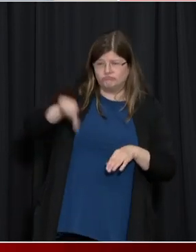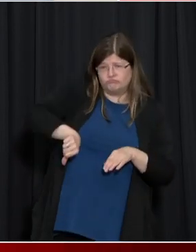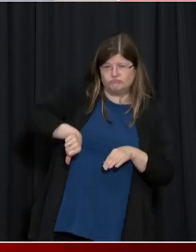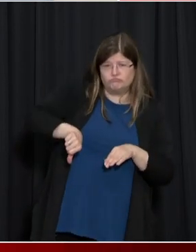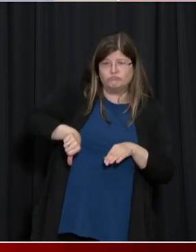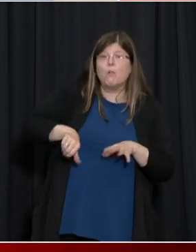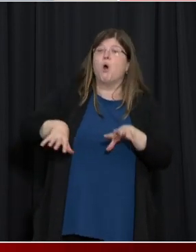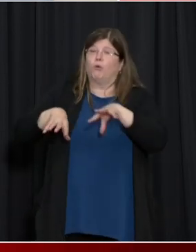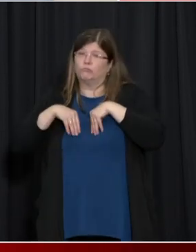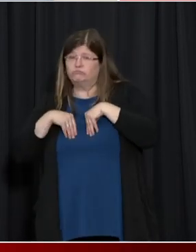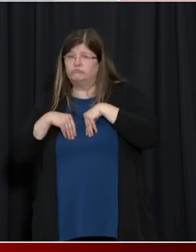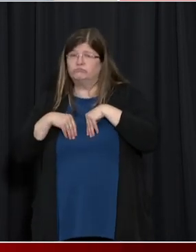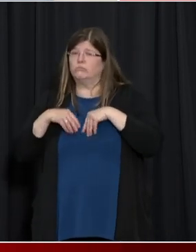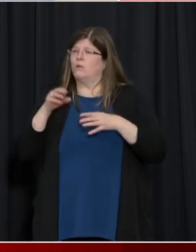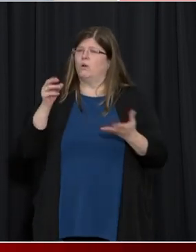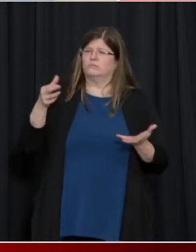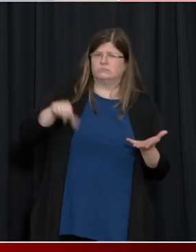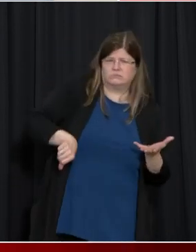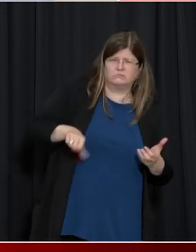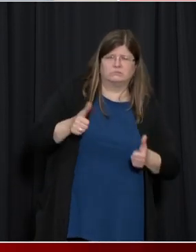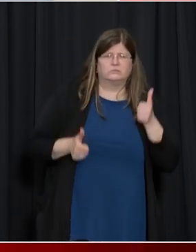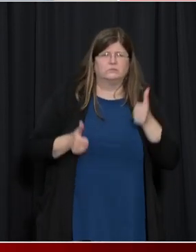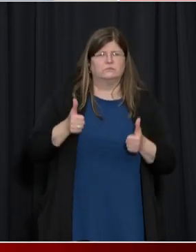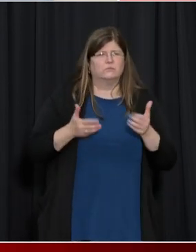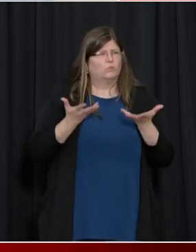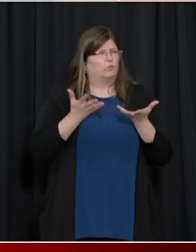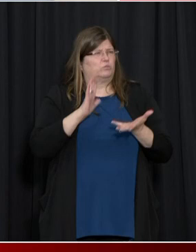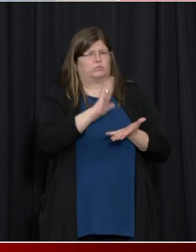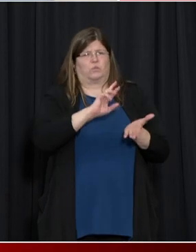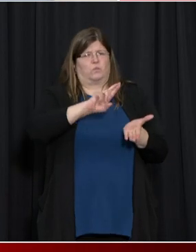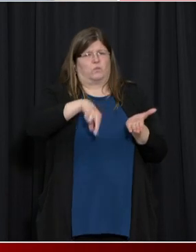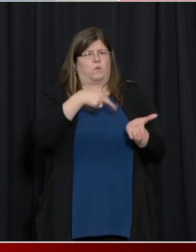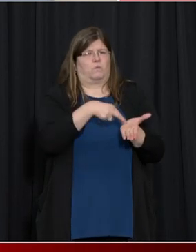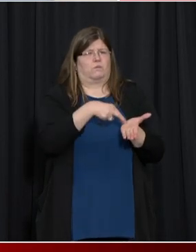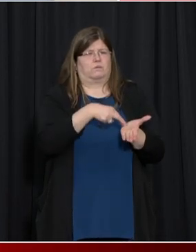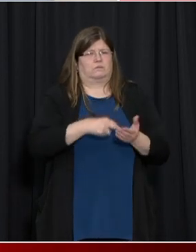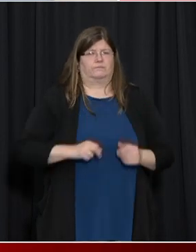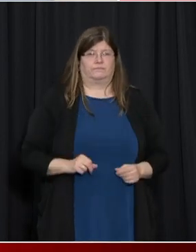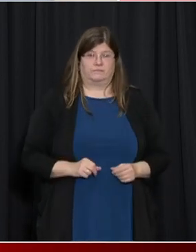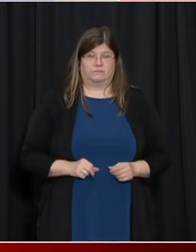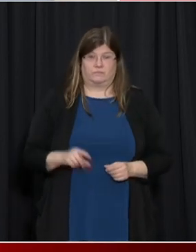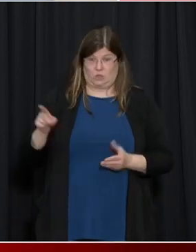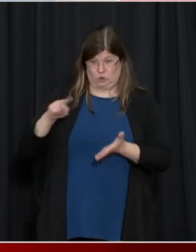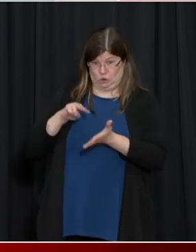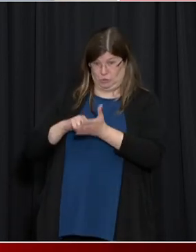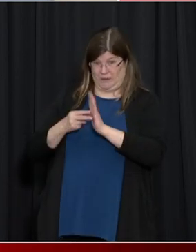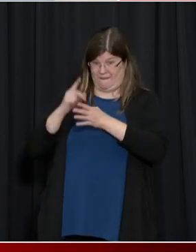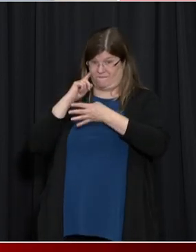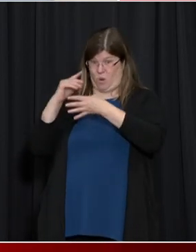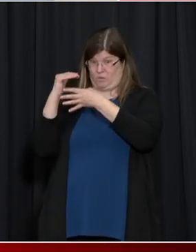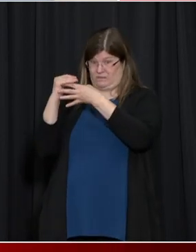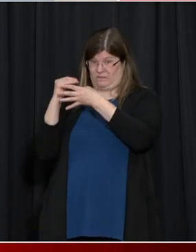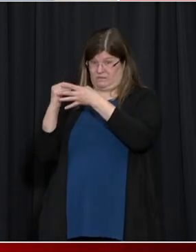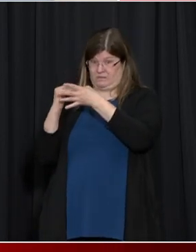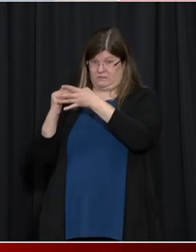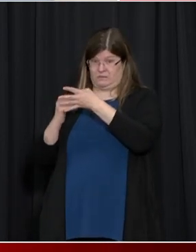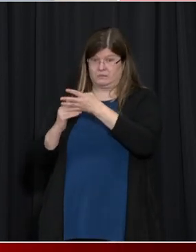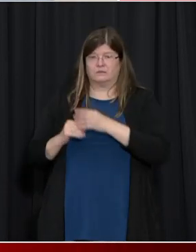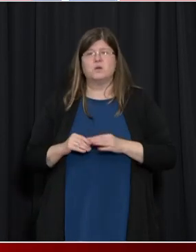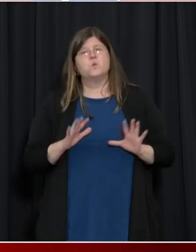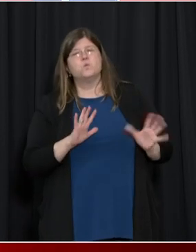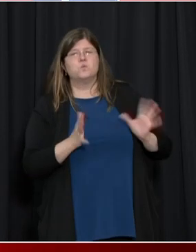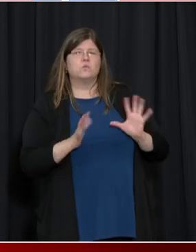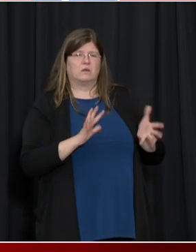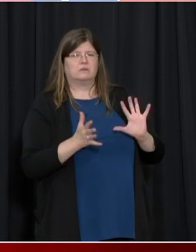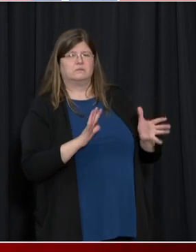Will the council have any role in that? In the phasing? And in how it will, yes.